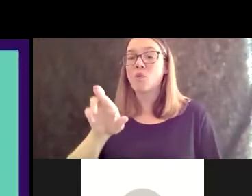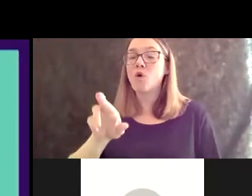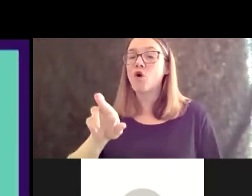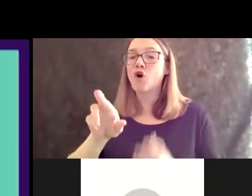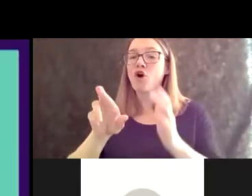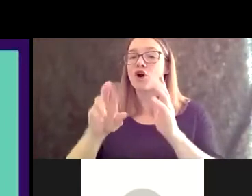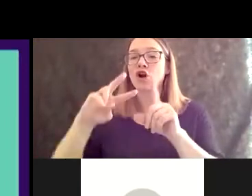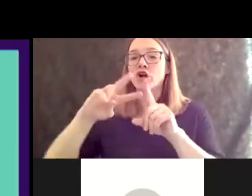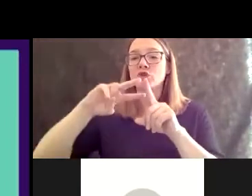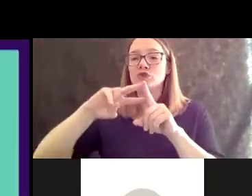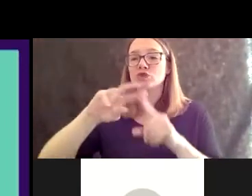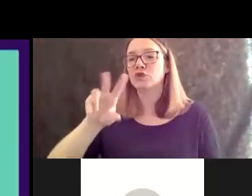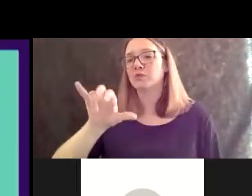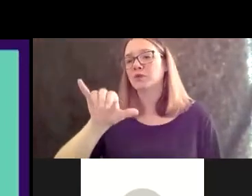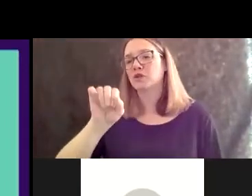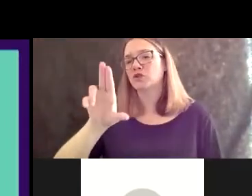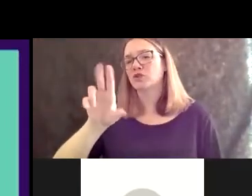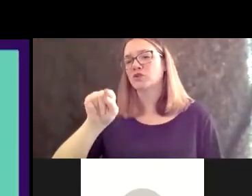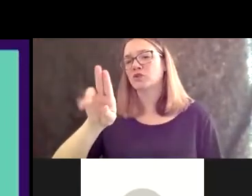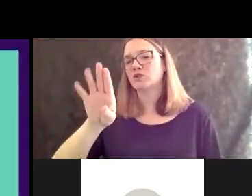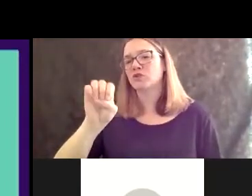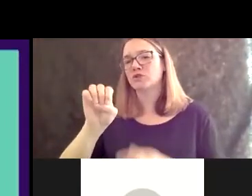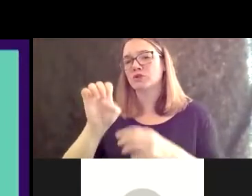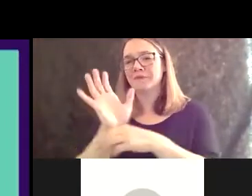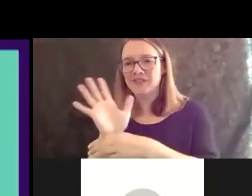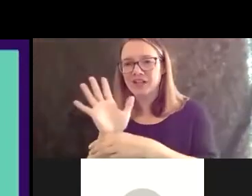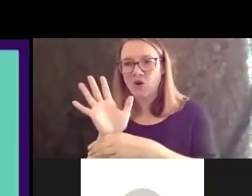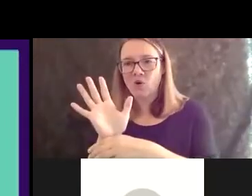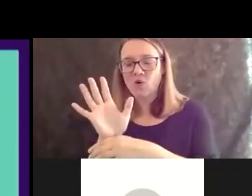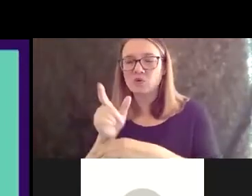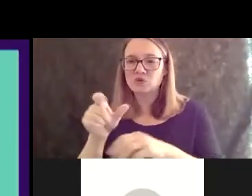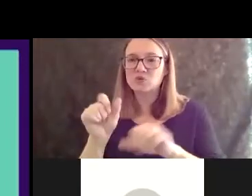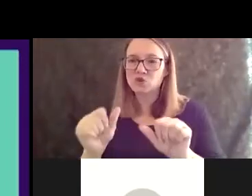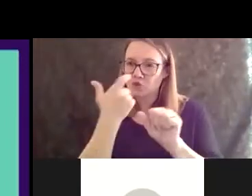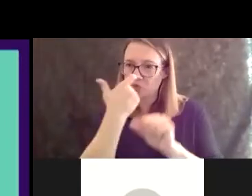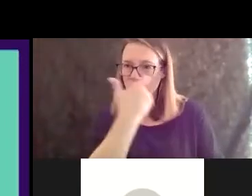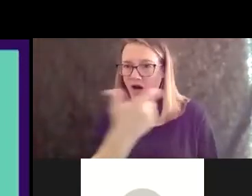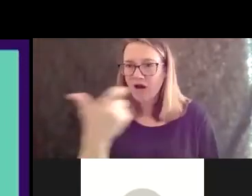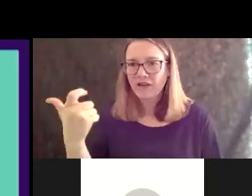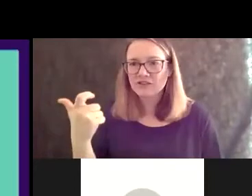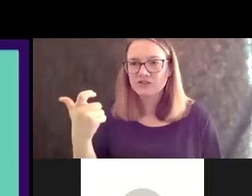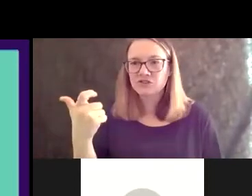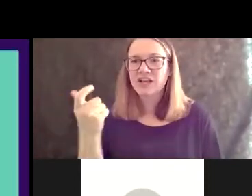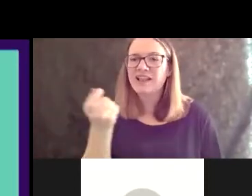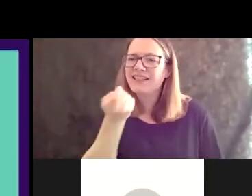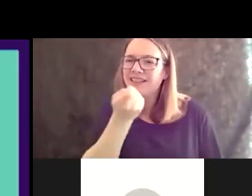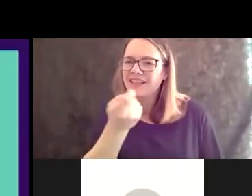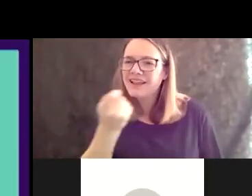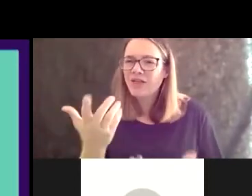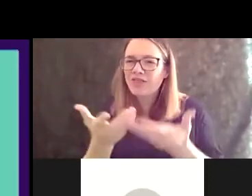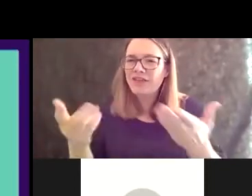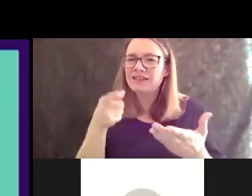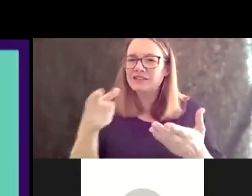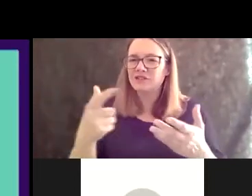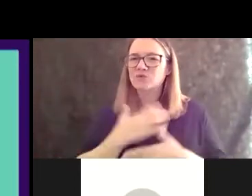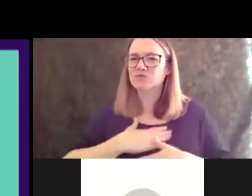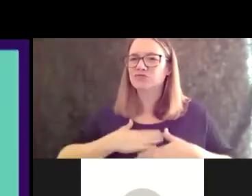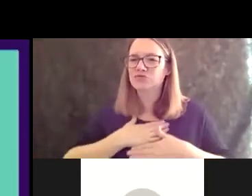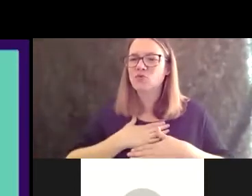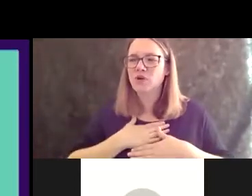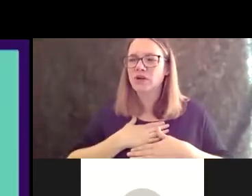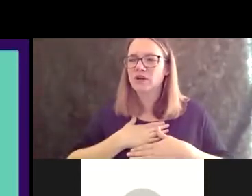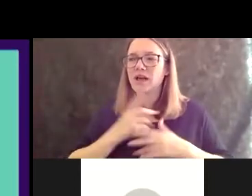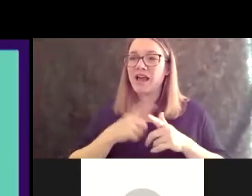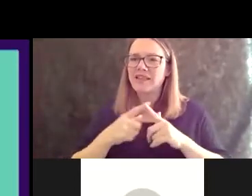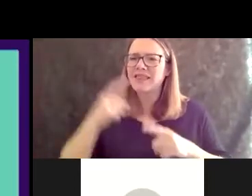support this? And same goes for other little things that we just enjoy, and it's like, wait, I enjoy that. Let's dive into that a